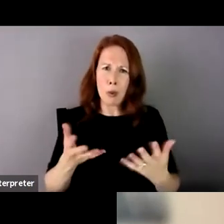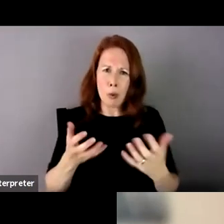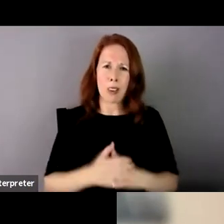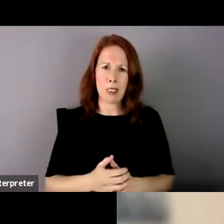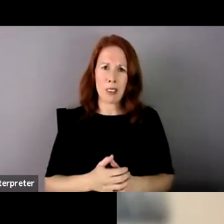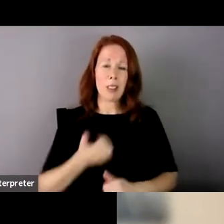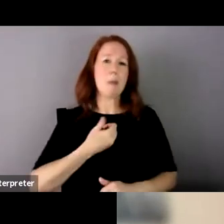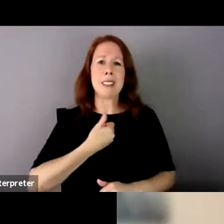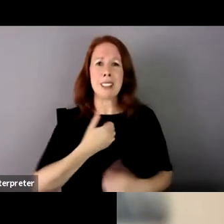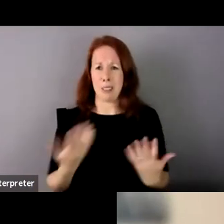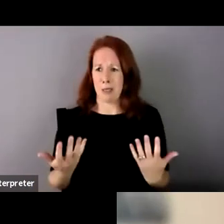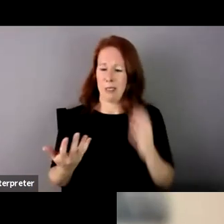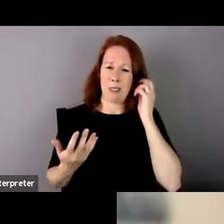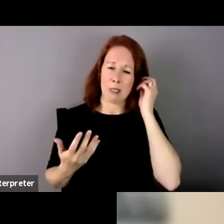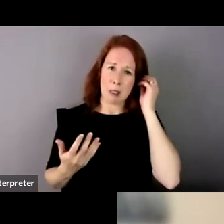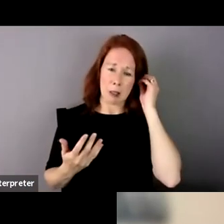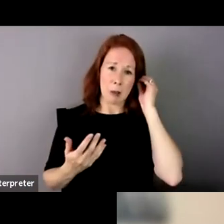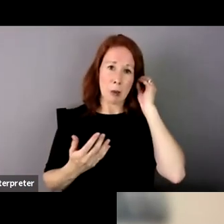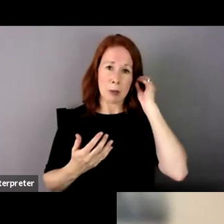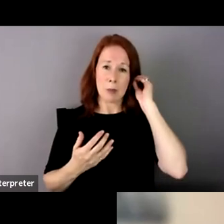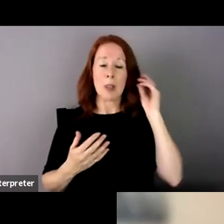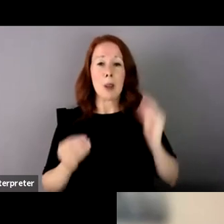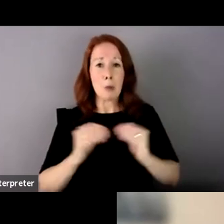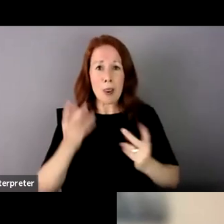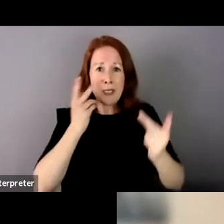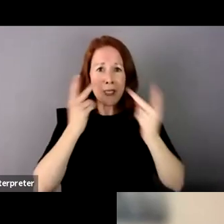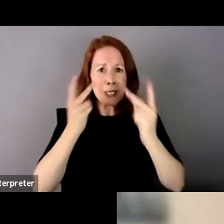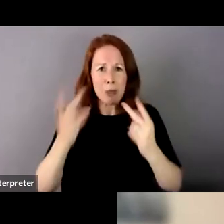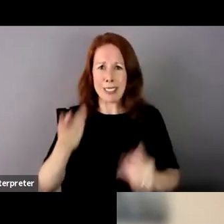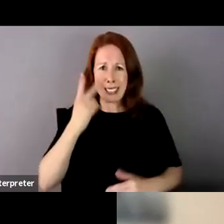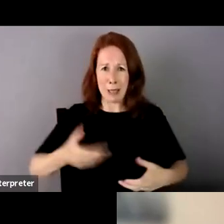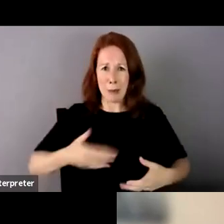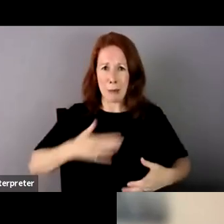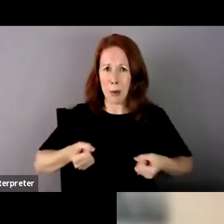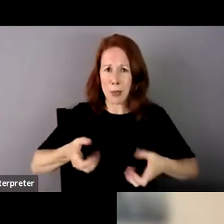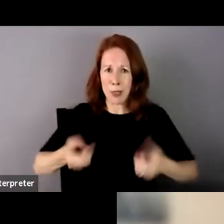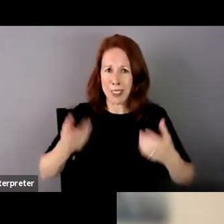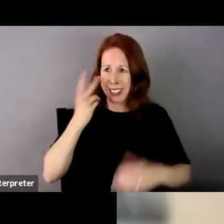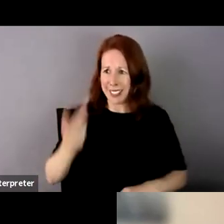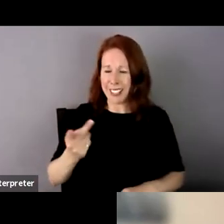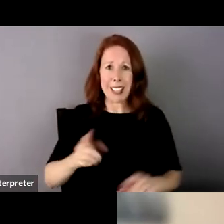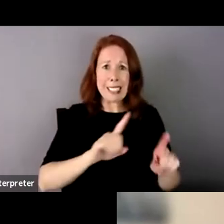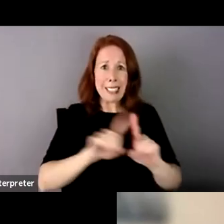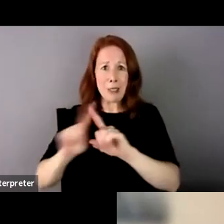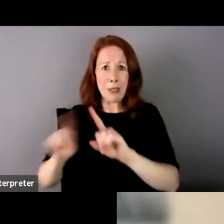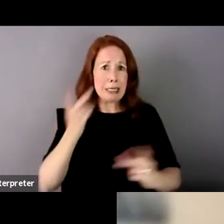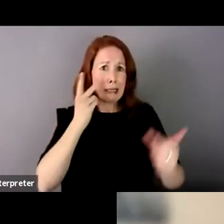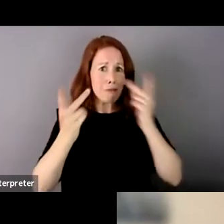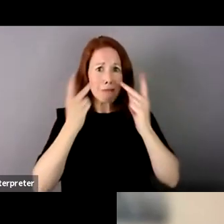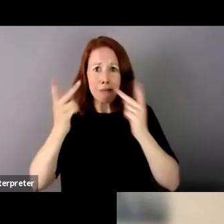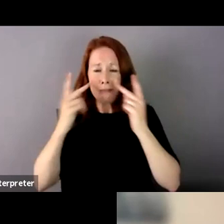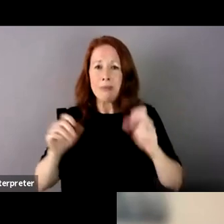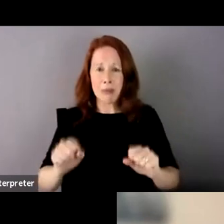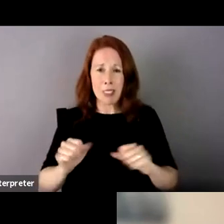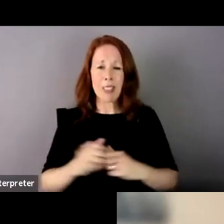those many millions of people who are visible, so that we can see that there are people with difference. So